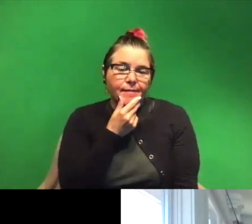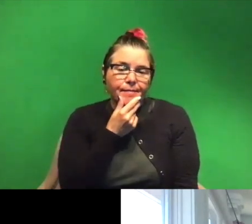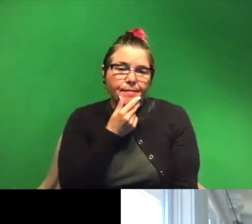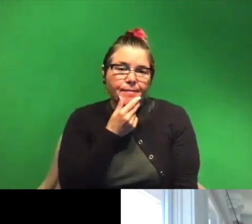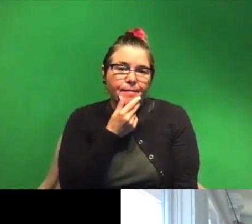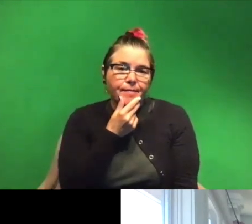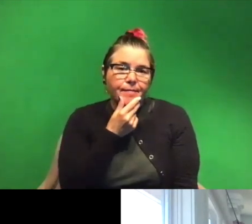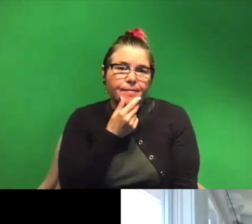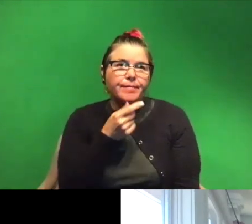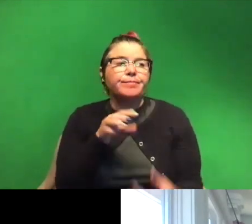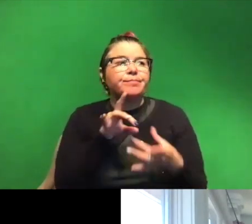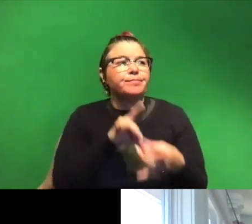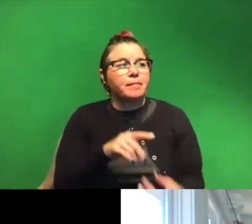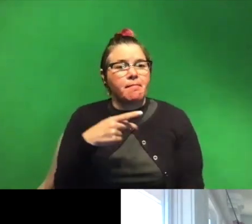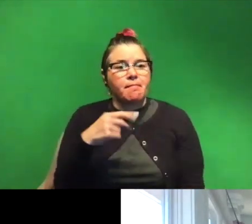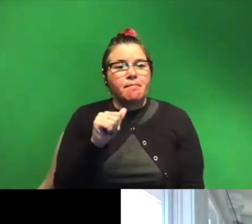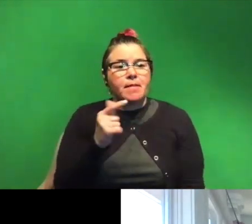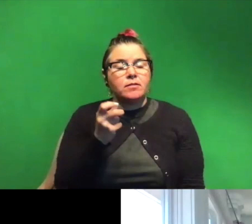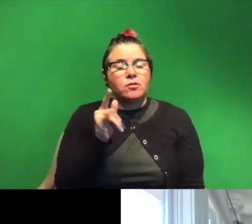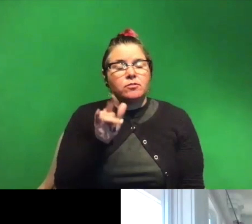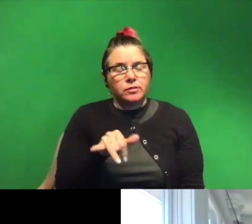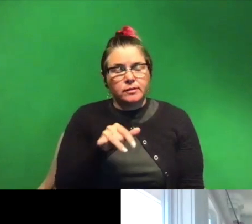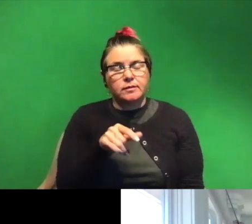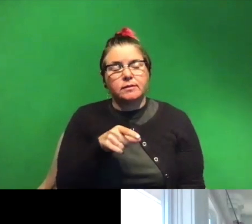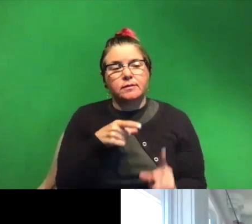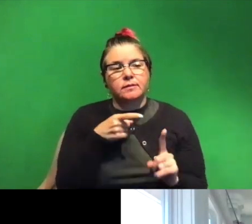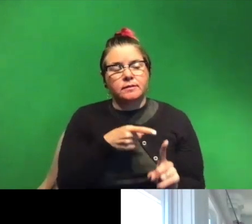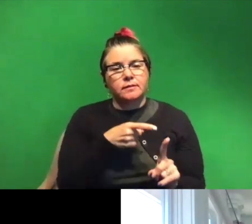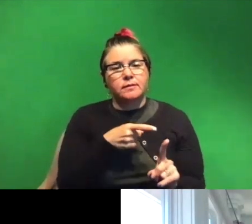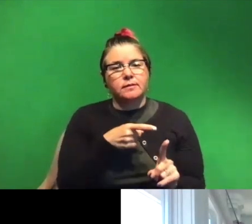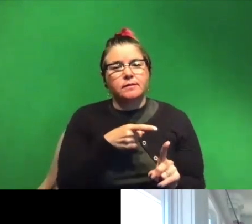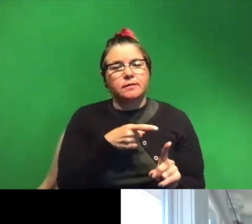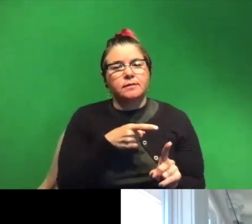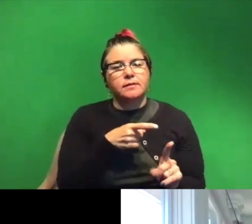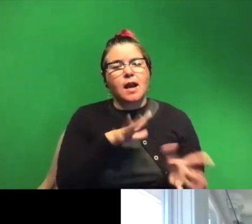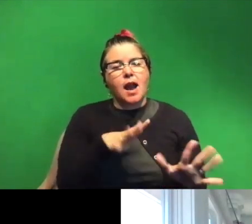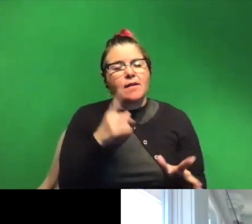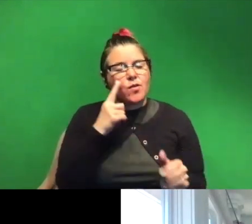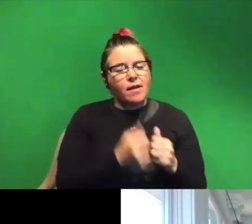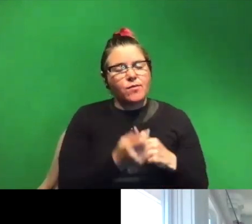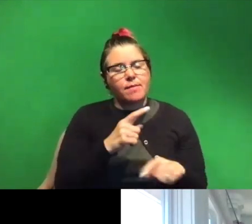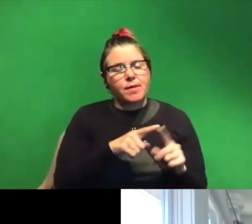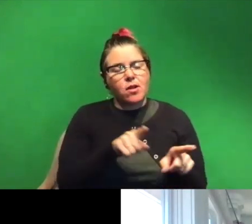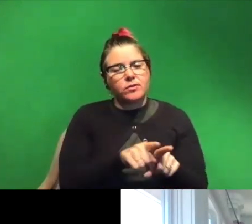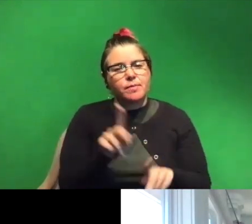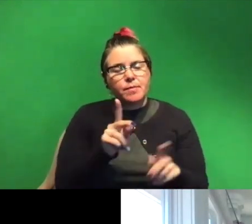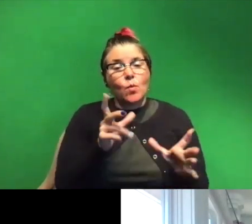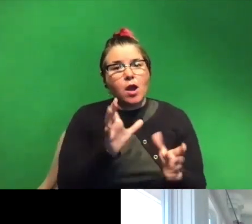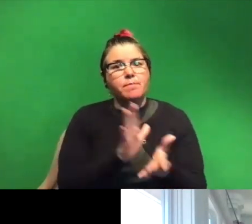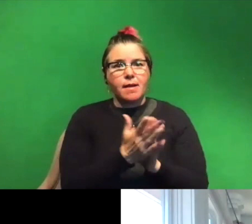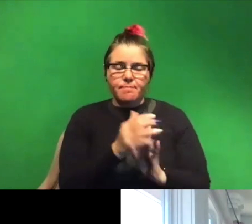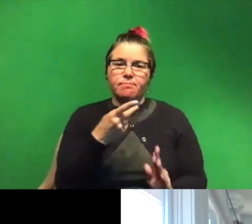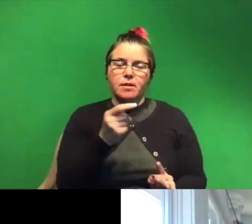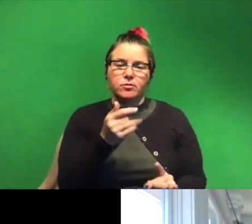I think about paleontology. This is kind of for everyone in the world, but also for people who want to be